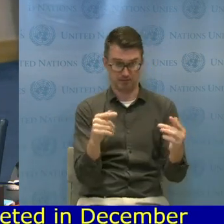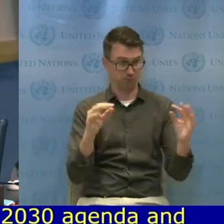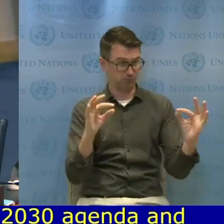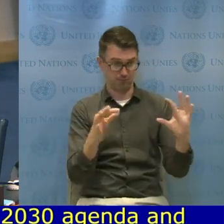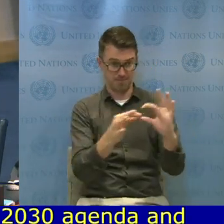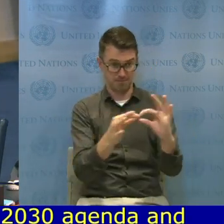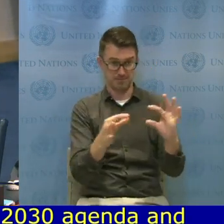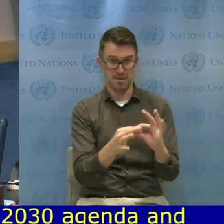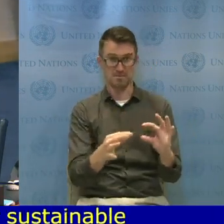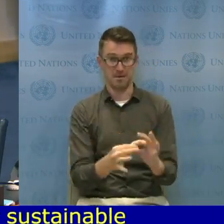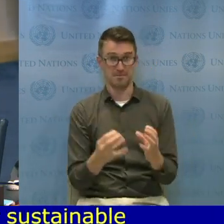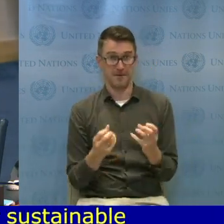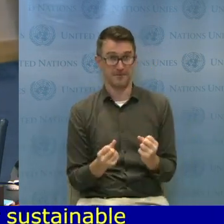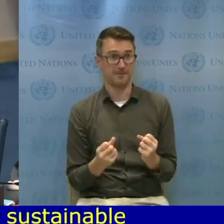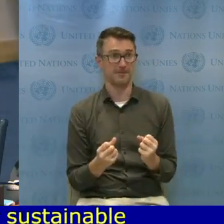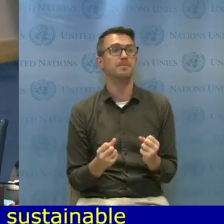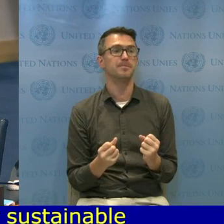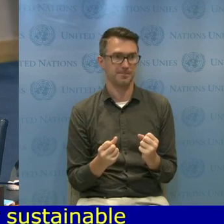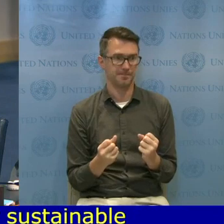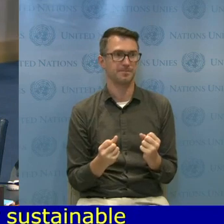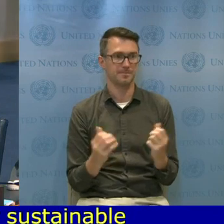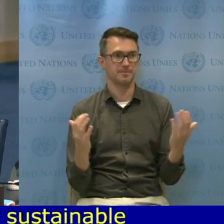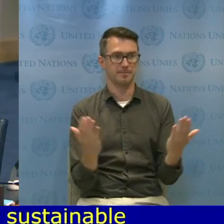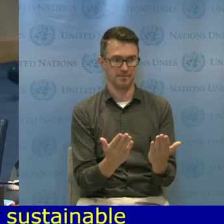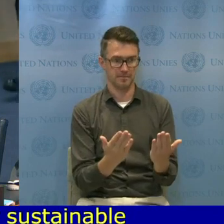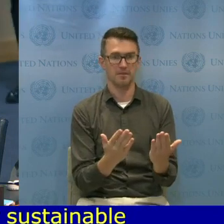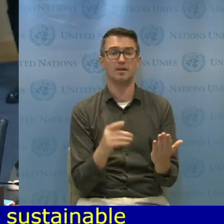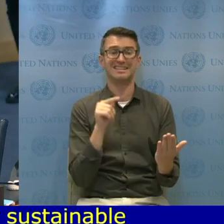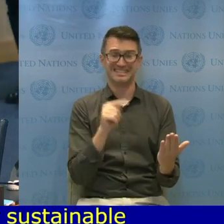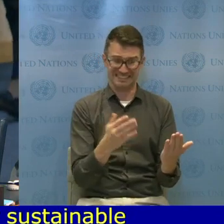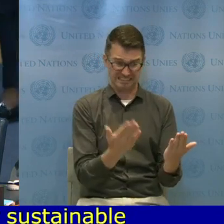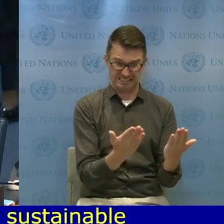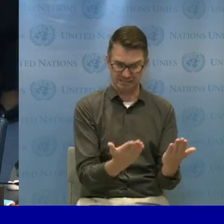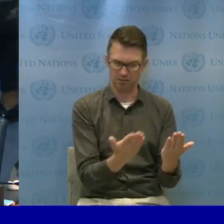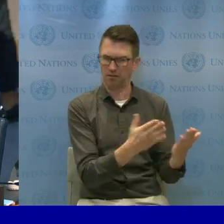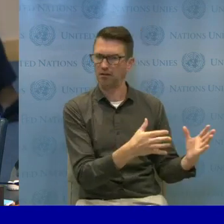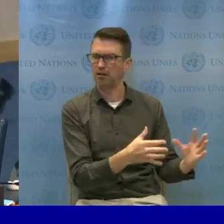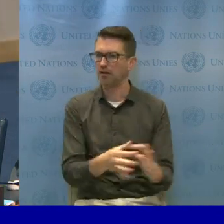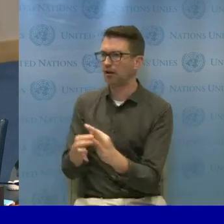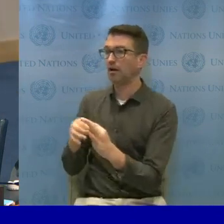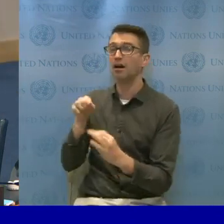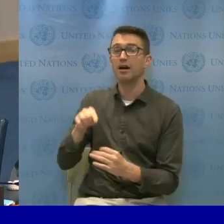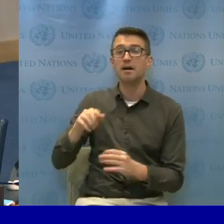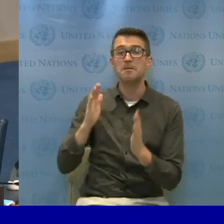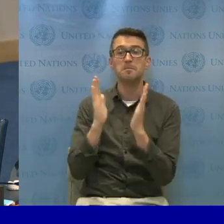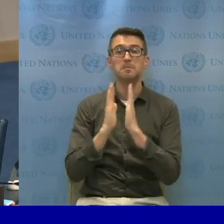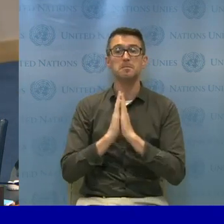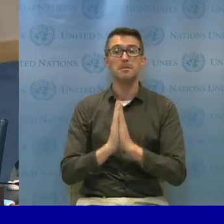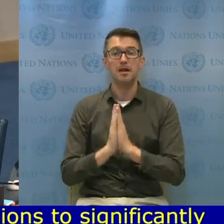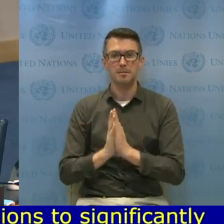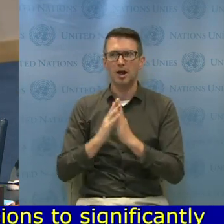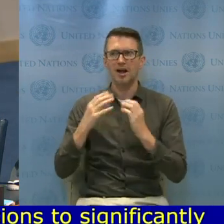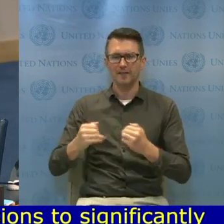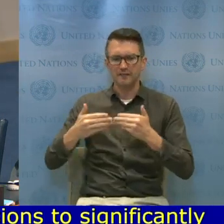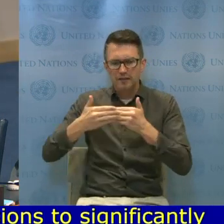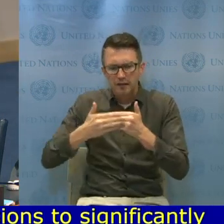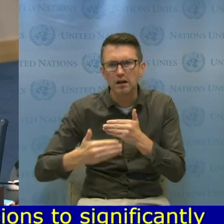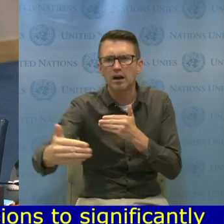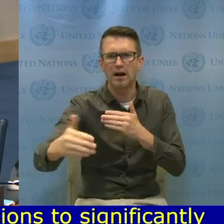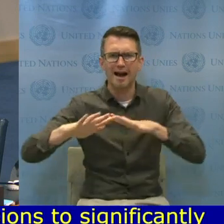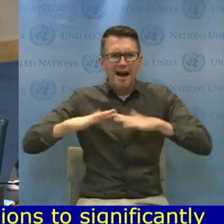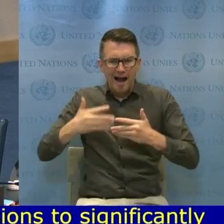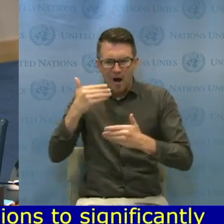increase opportunities and participation of persons with disabilities in all areas towards building an inclusive